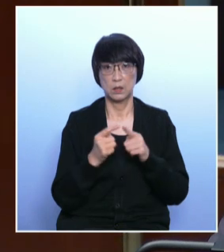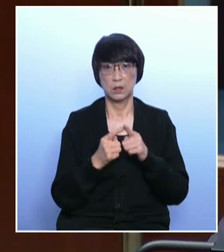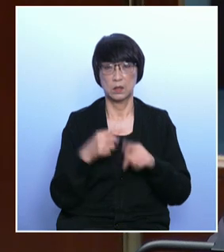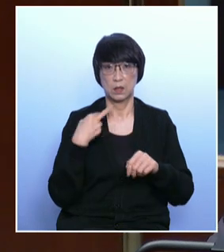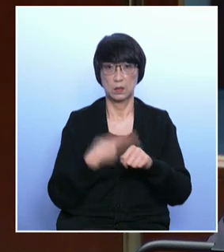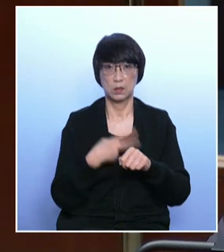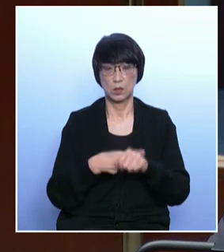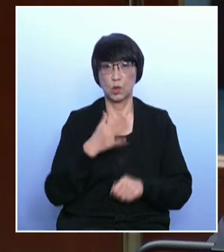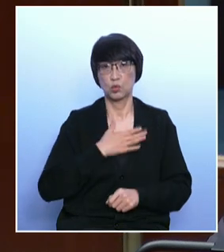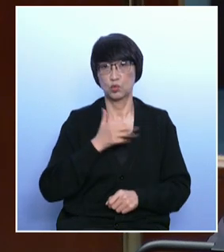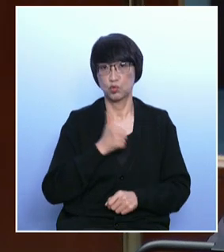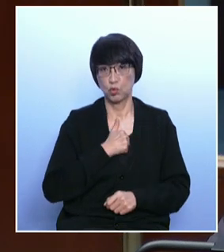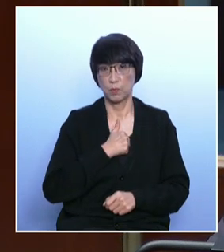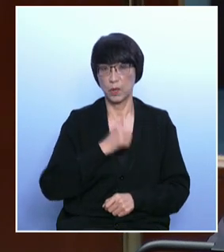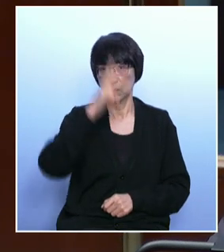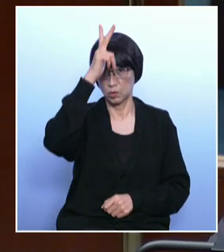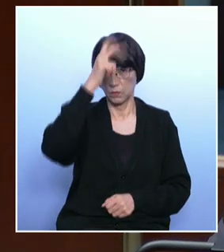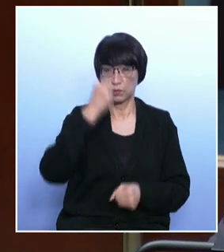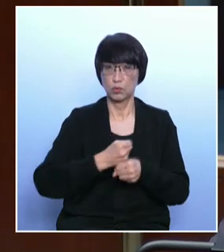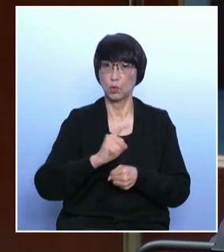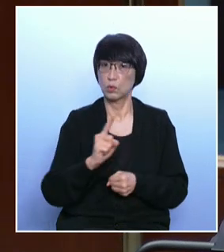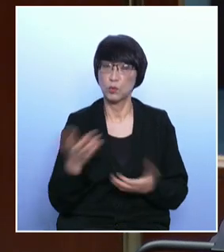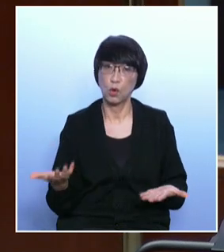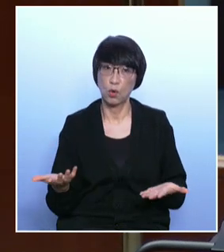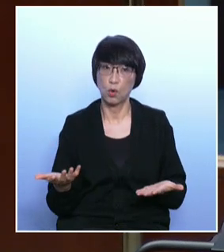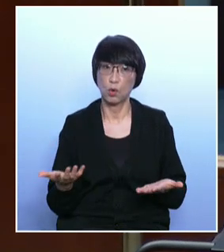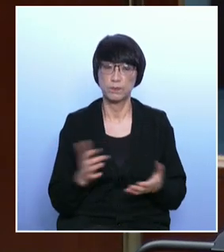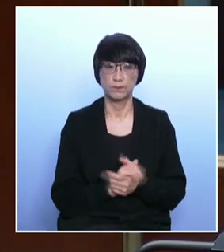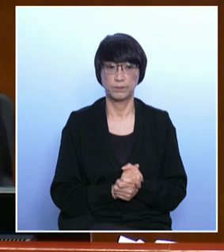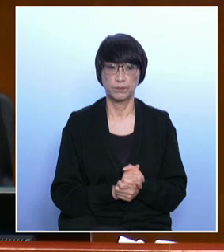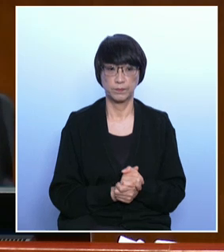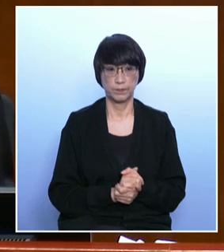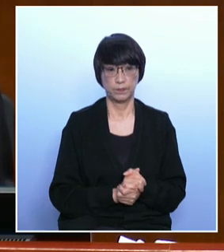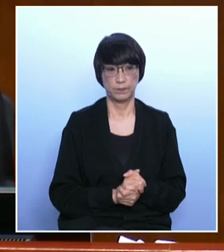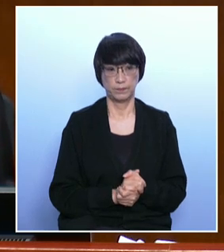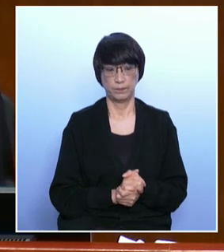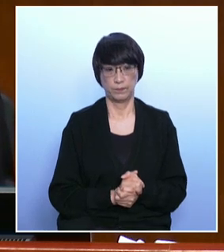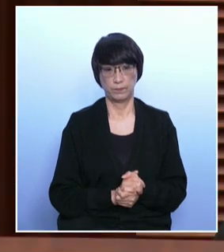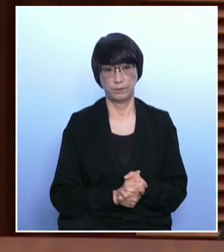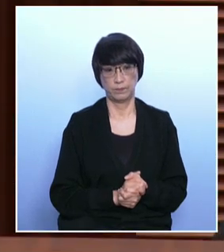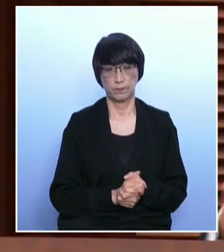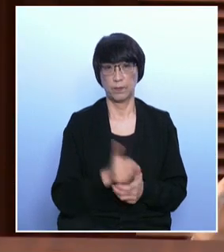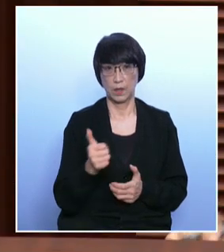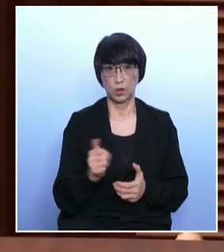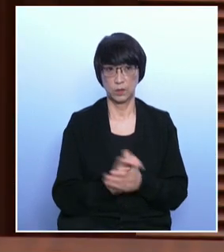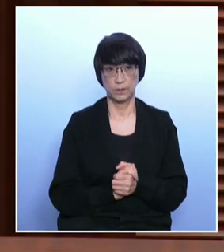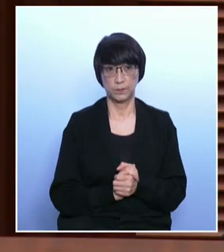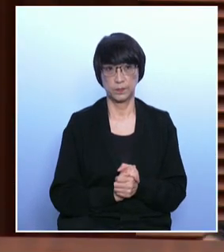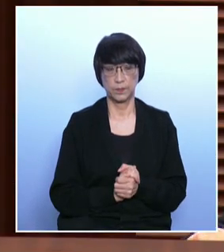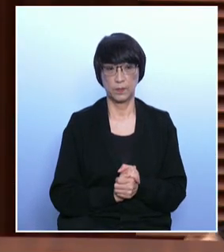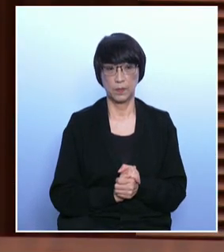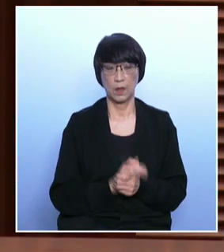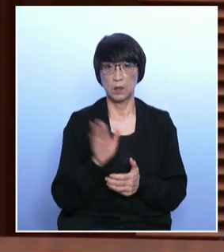Well, I mean, we need younger CMPs who will work in the research and